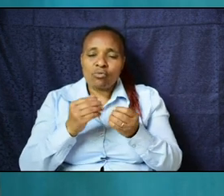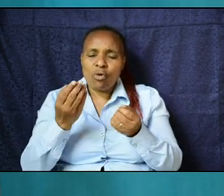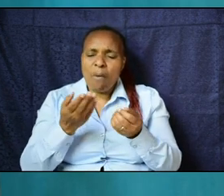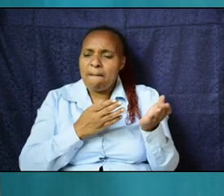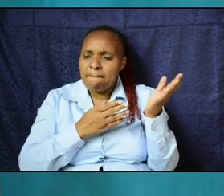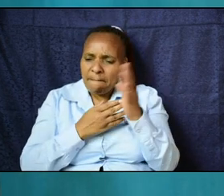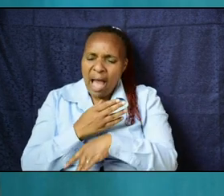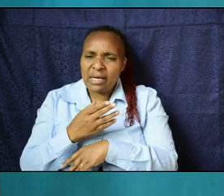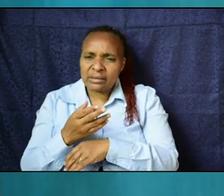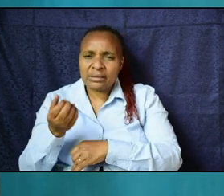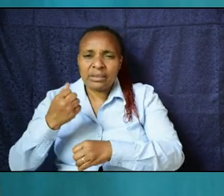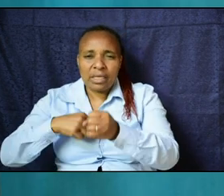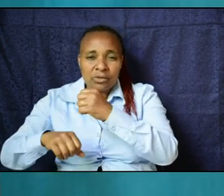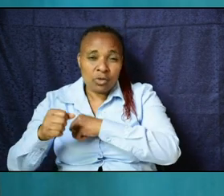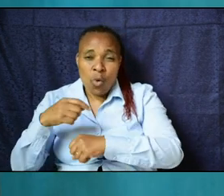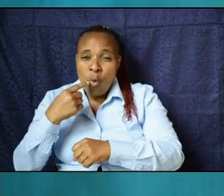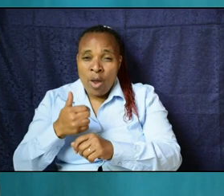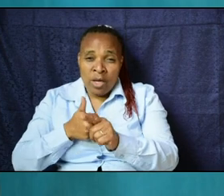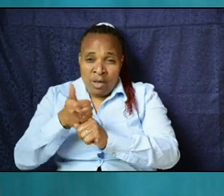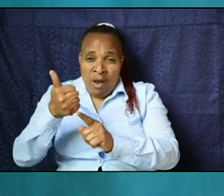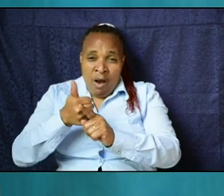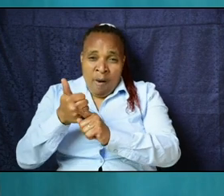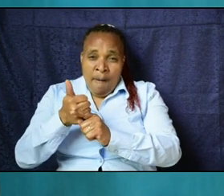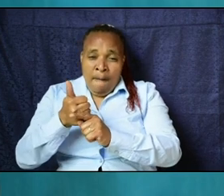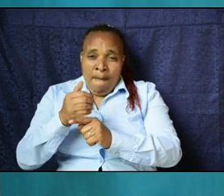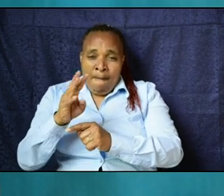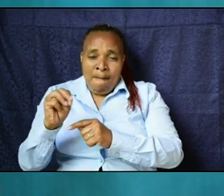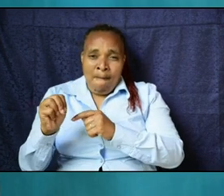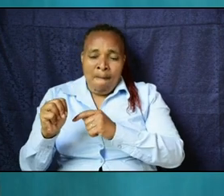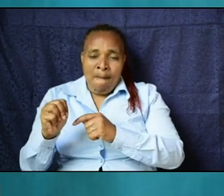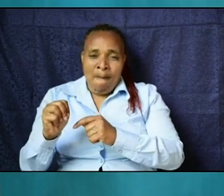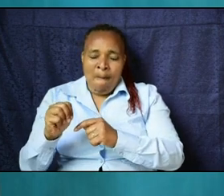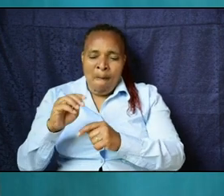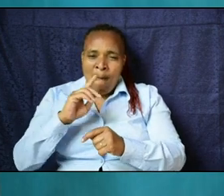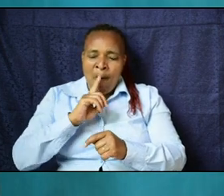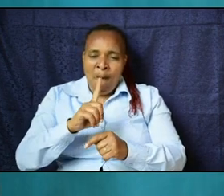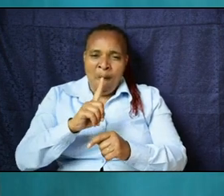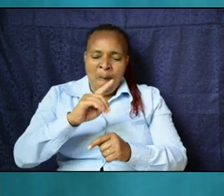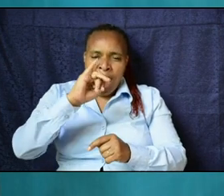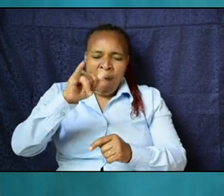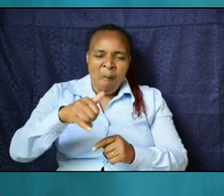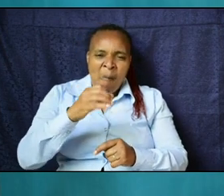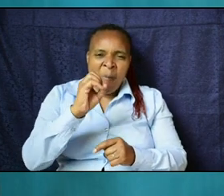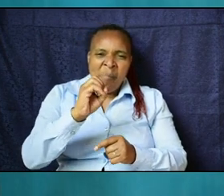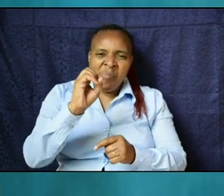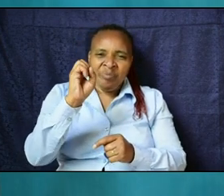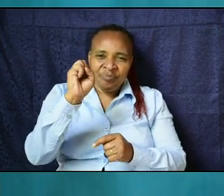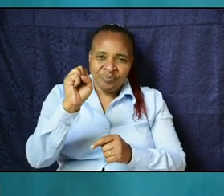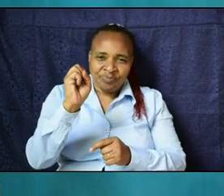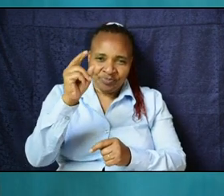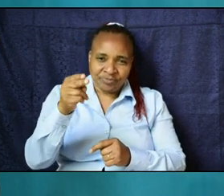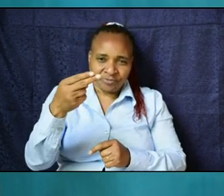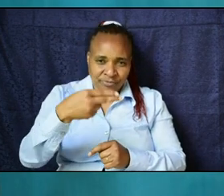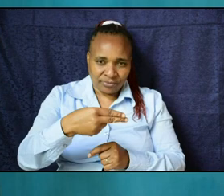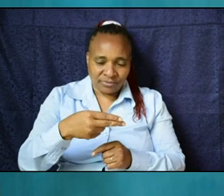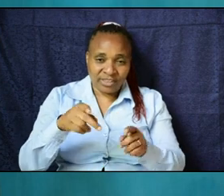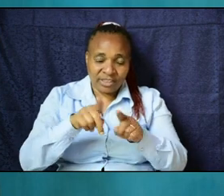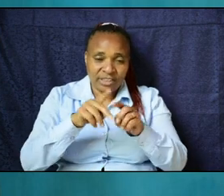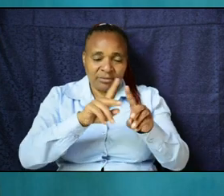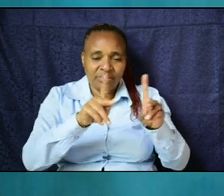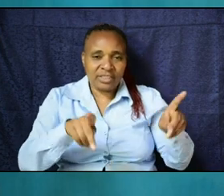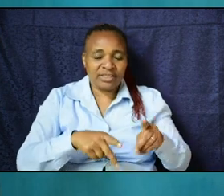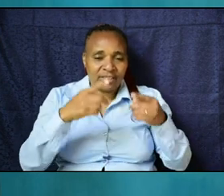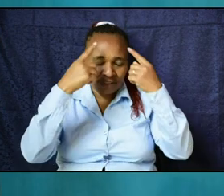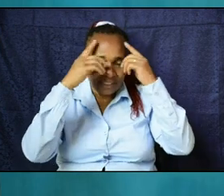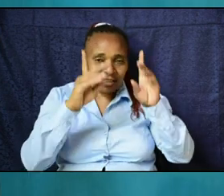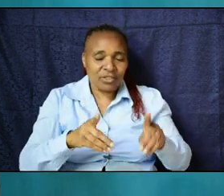who mistreated them. So Joseph is at this place, but what does he decide